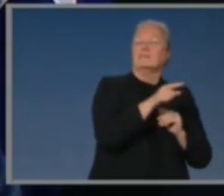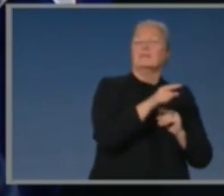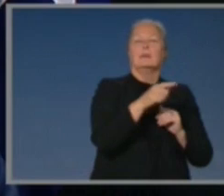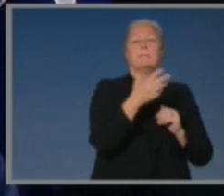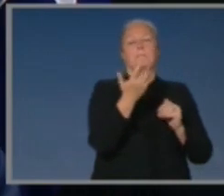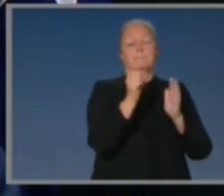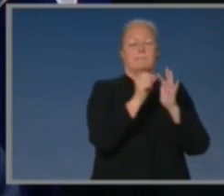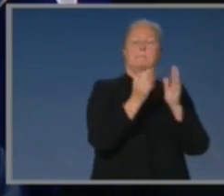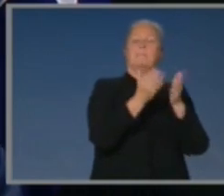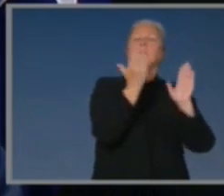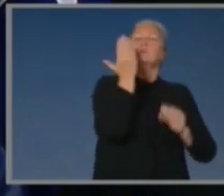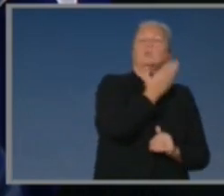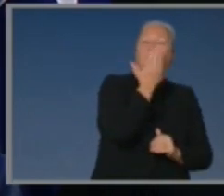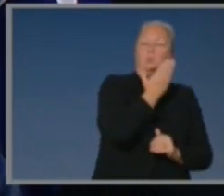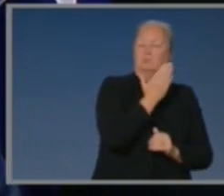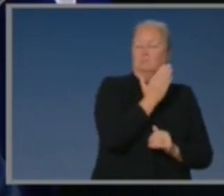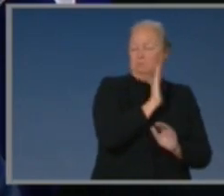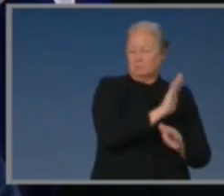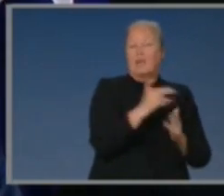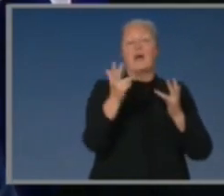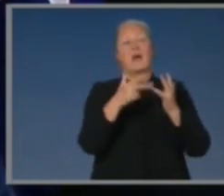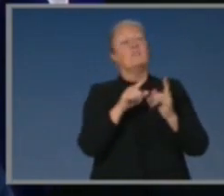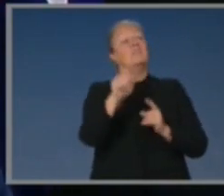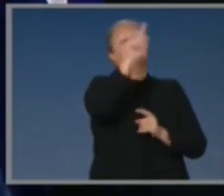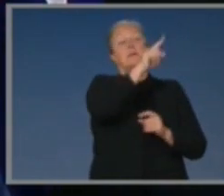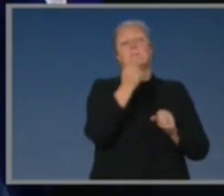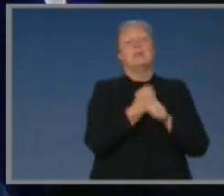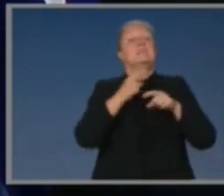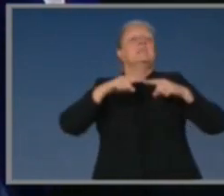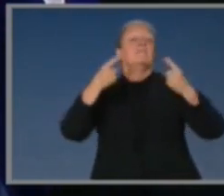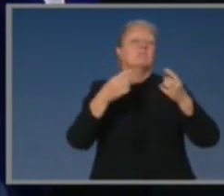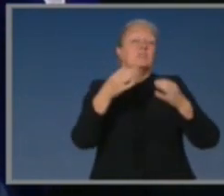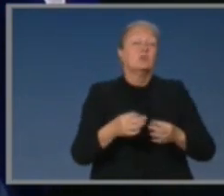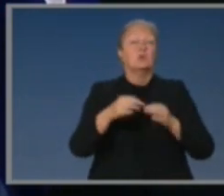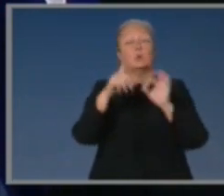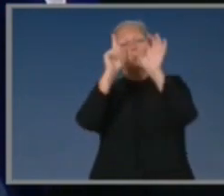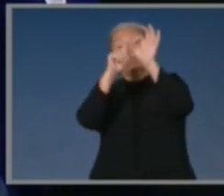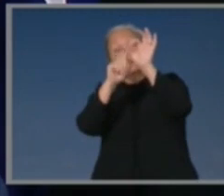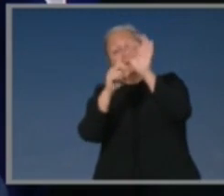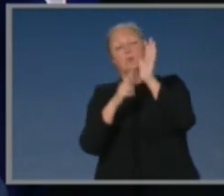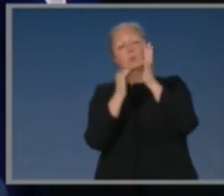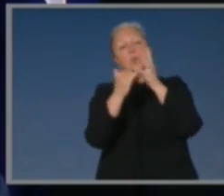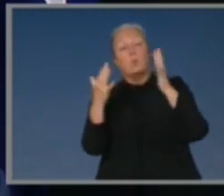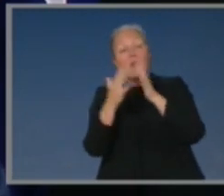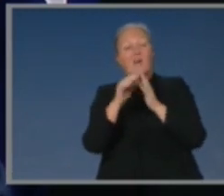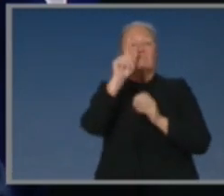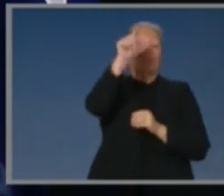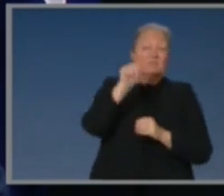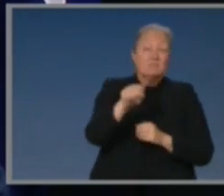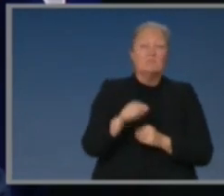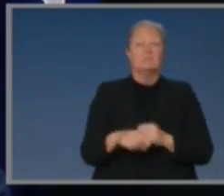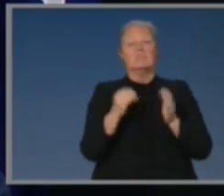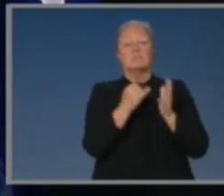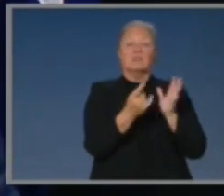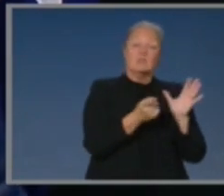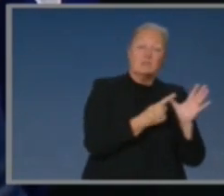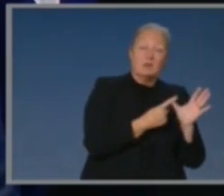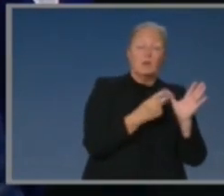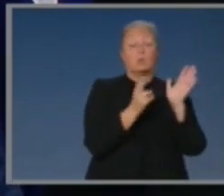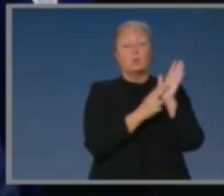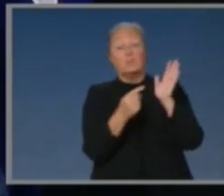bailiwick. Other premiers are making different decisions, like in Queensland, New South Wales, South Australia, the Northern Territory,